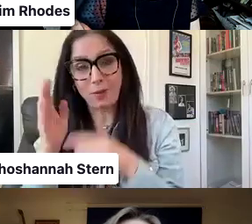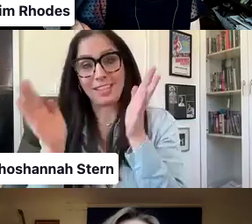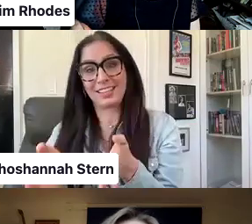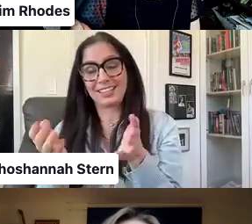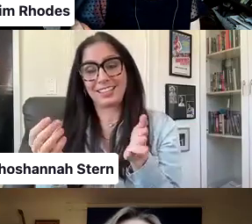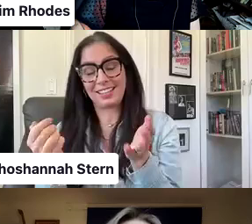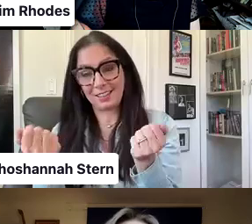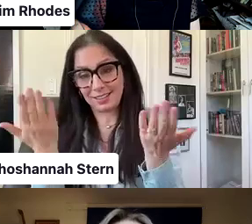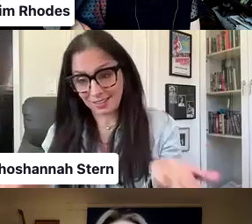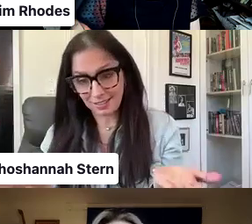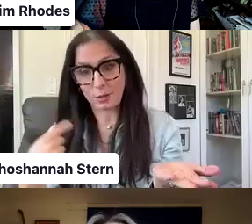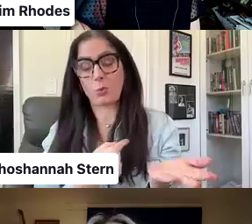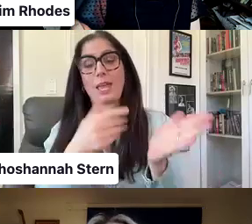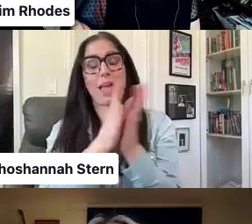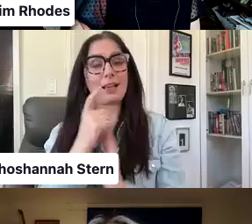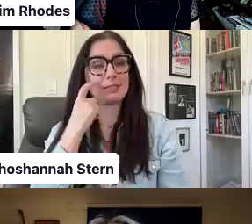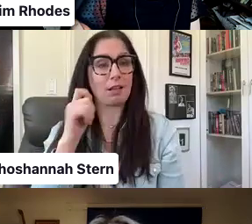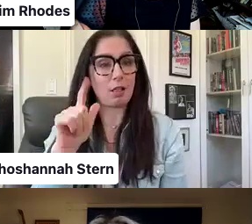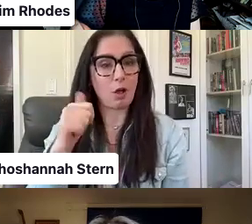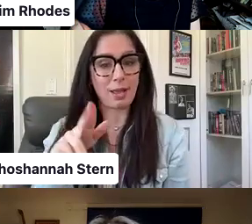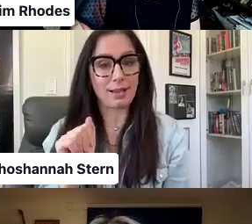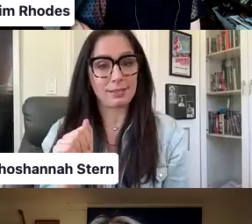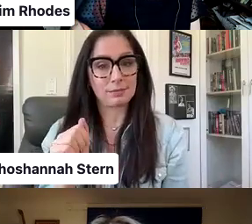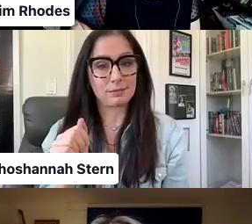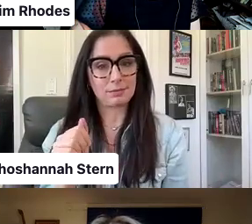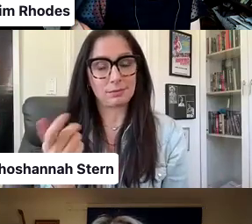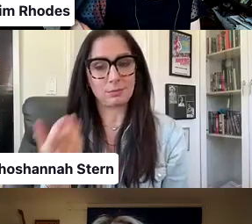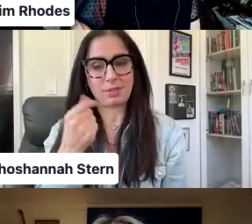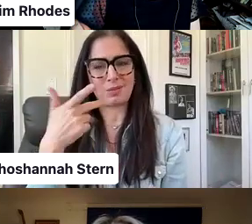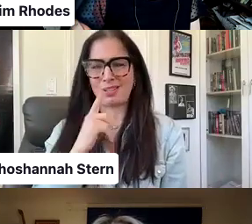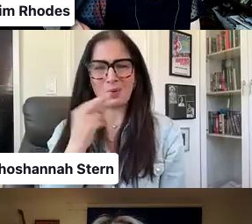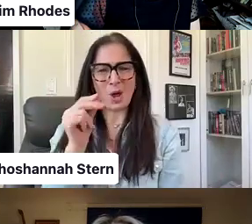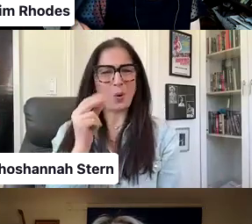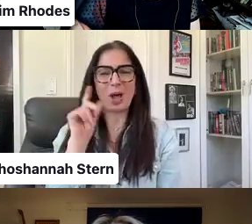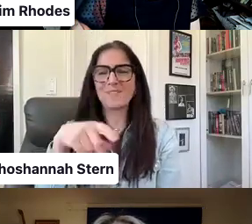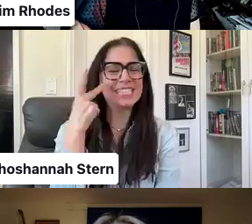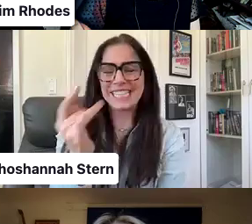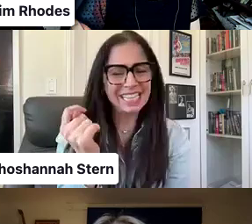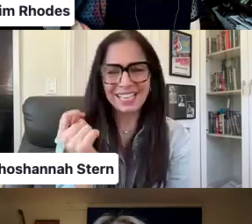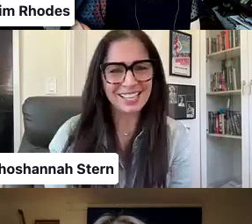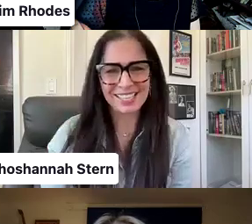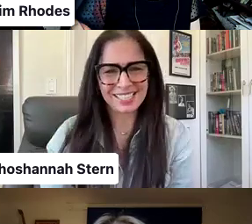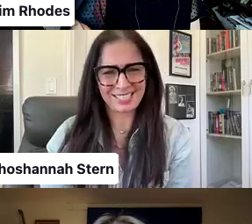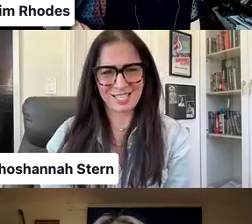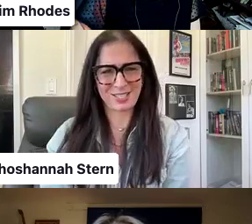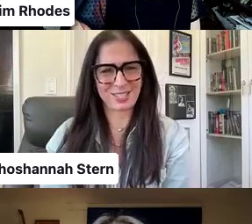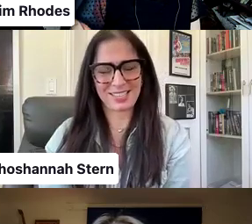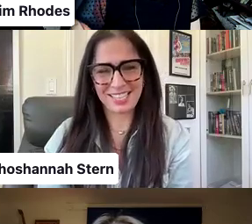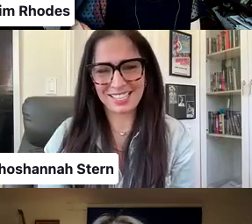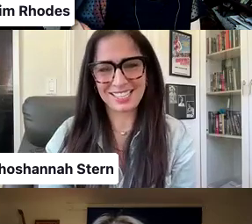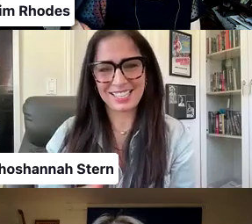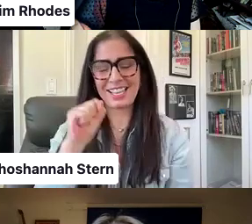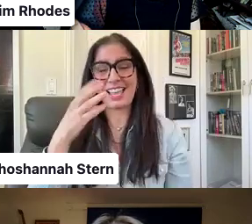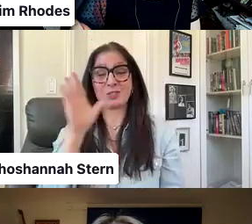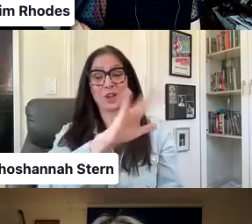But whenever we wrote her in Echo, we asked Alakwa Cox, who is the actress, and she said, no, we have to